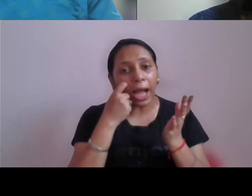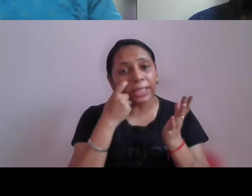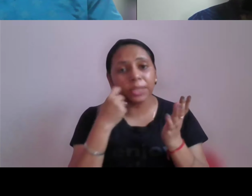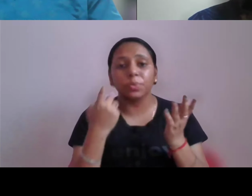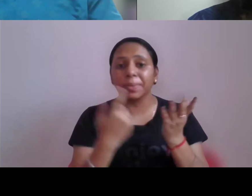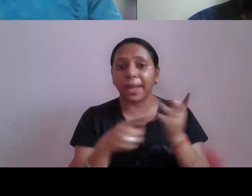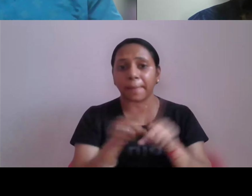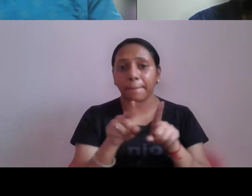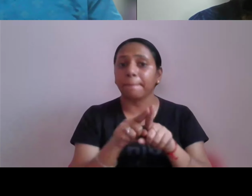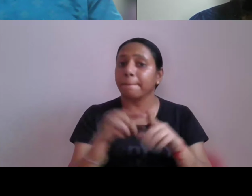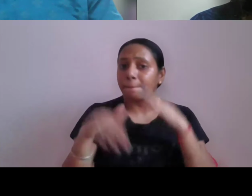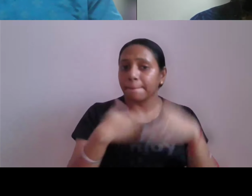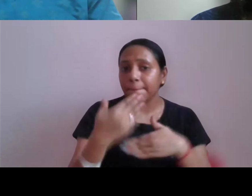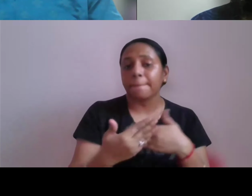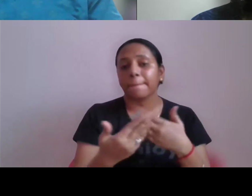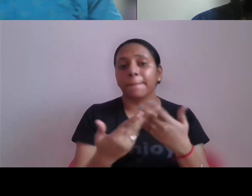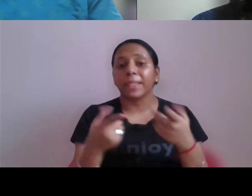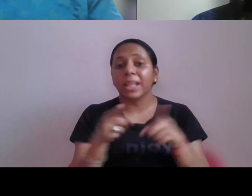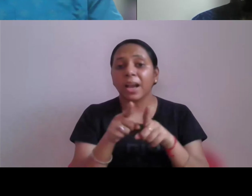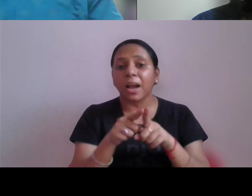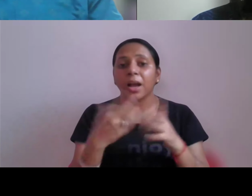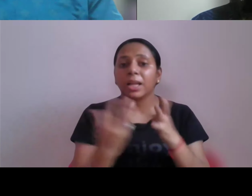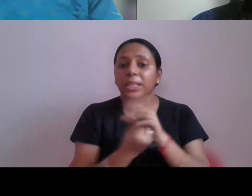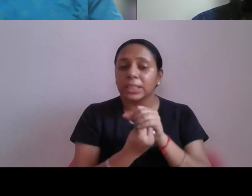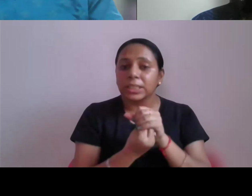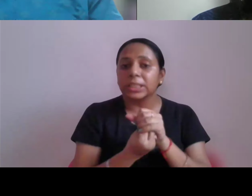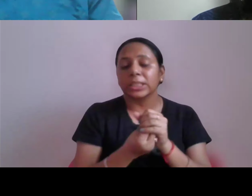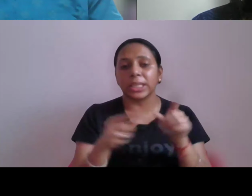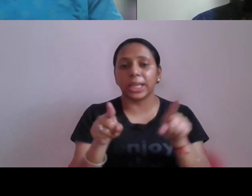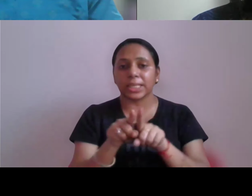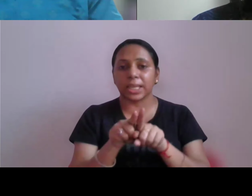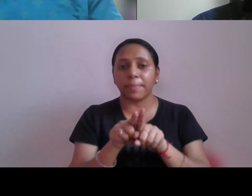listening, and how do I bring the real world into my classroom.